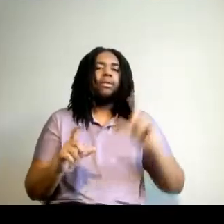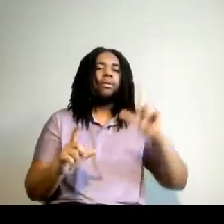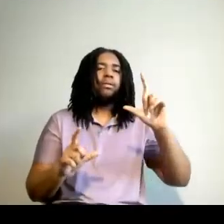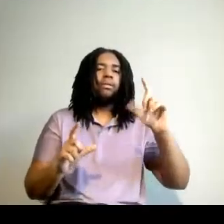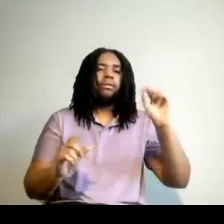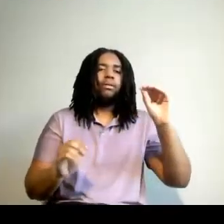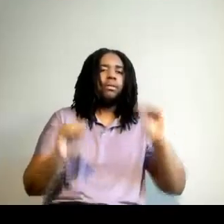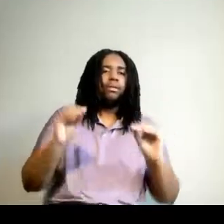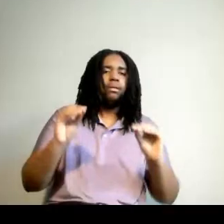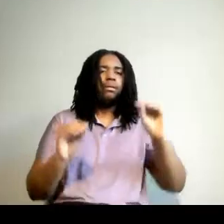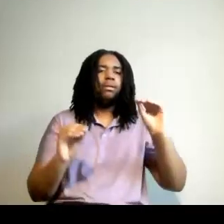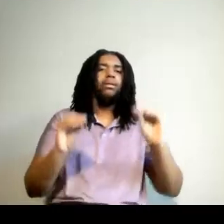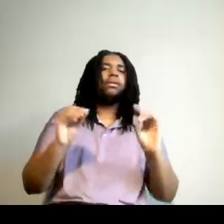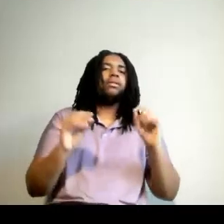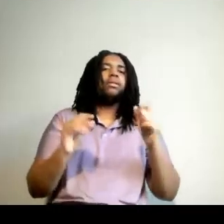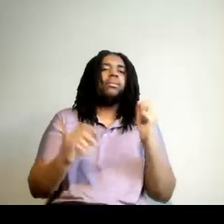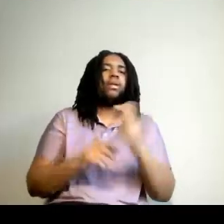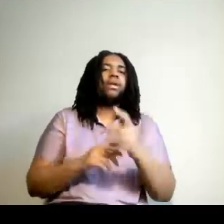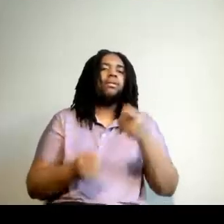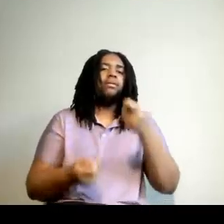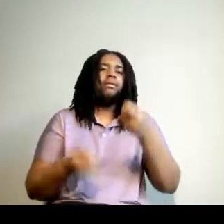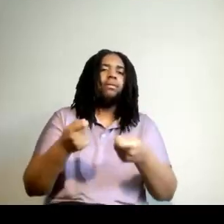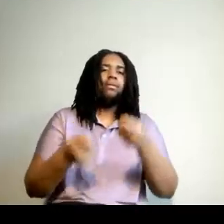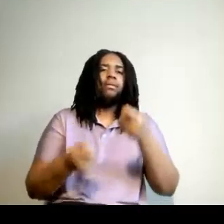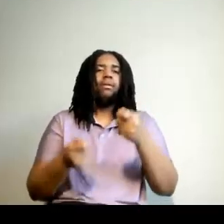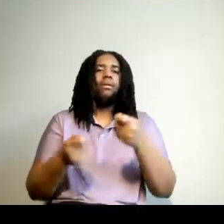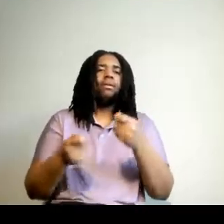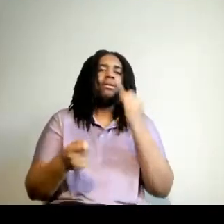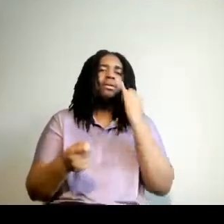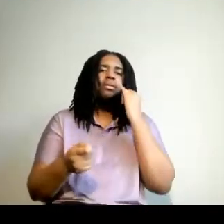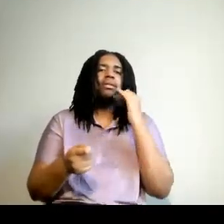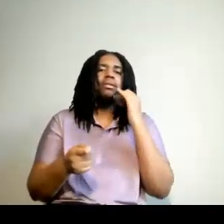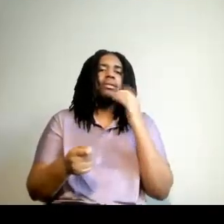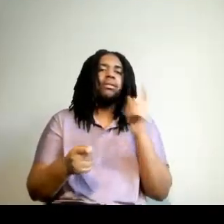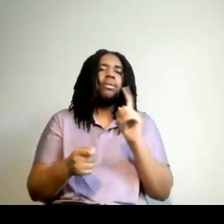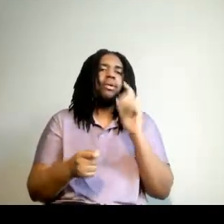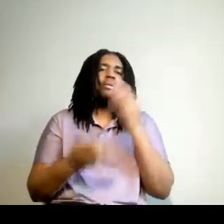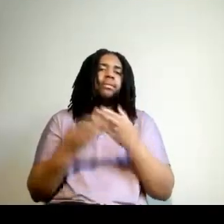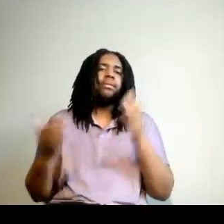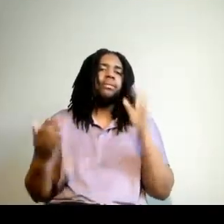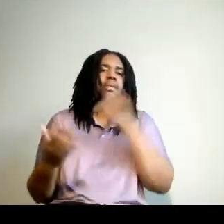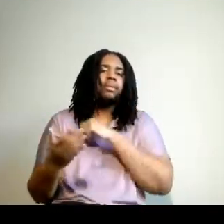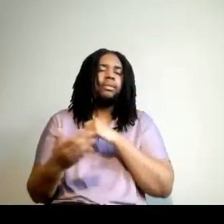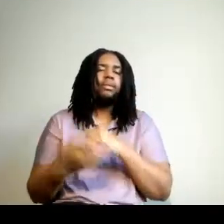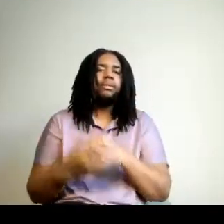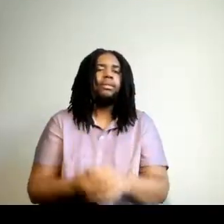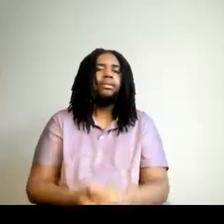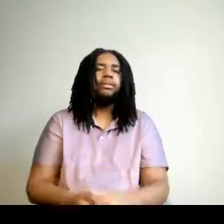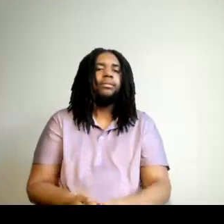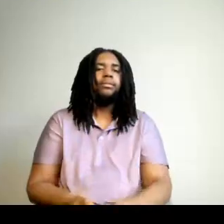back and refine and see where we were kind of missing those pieces.